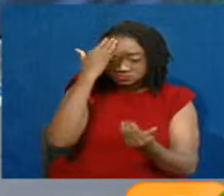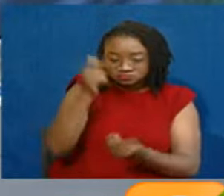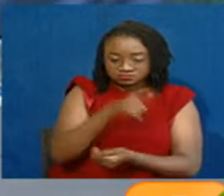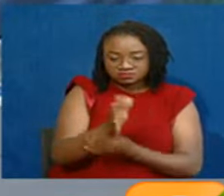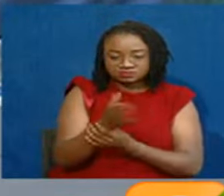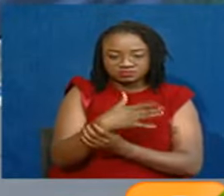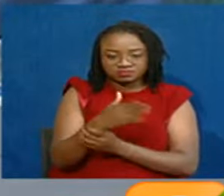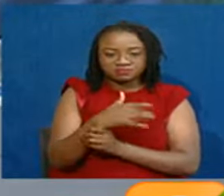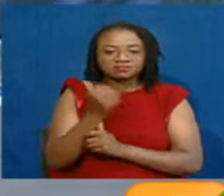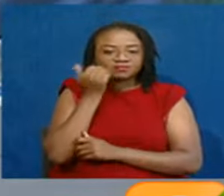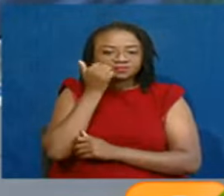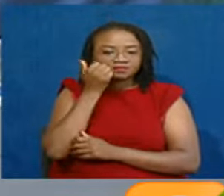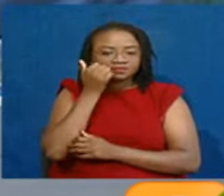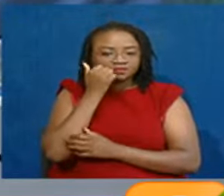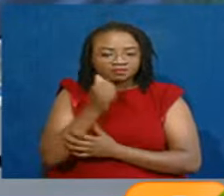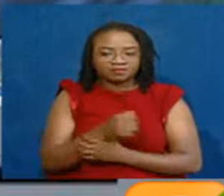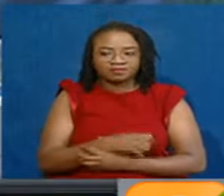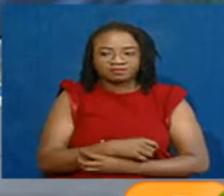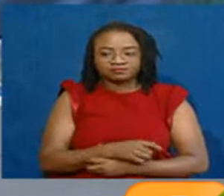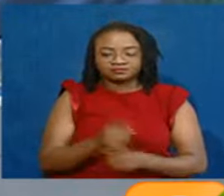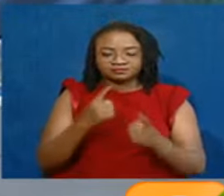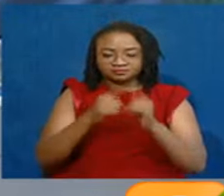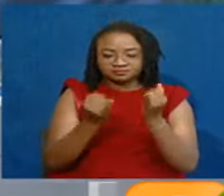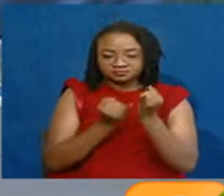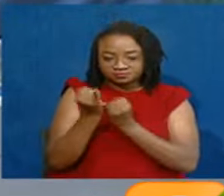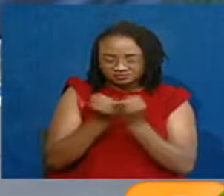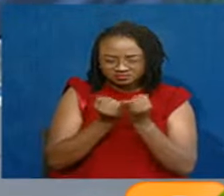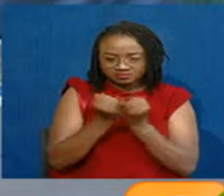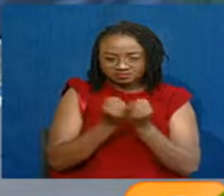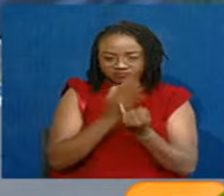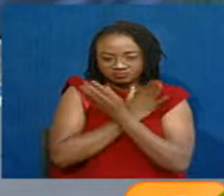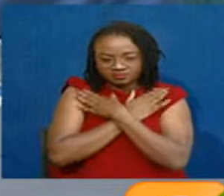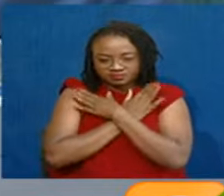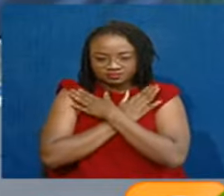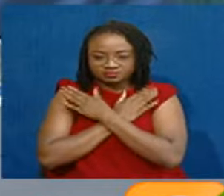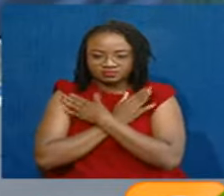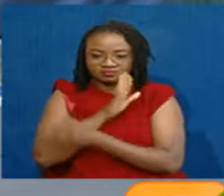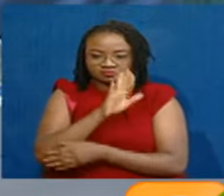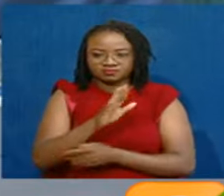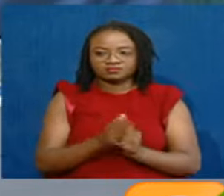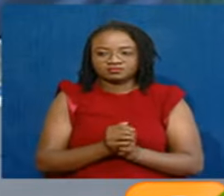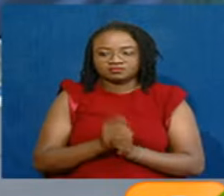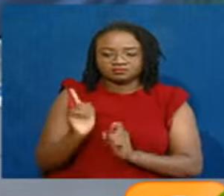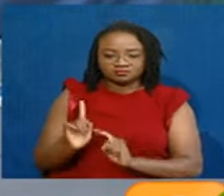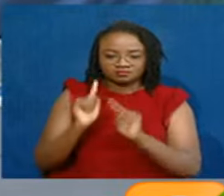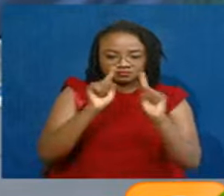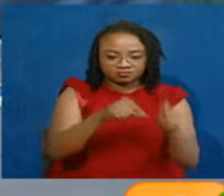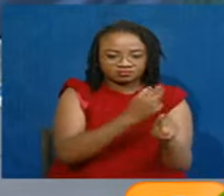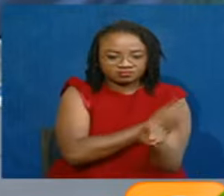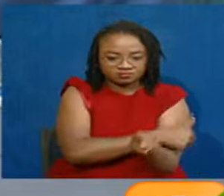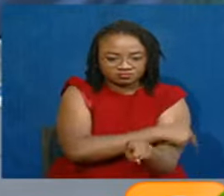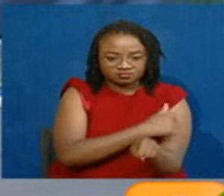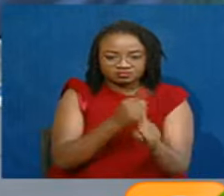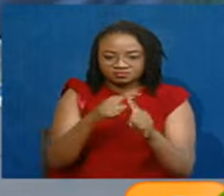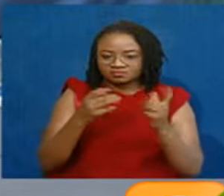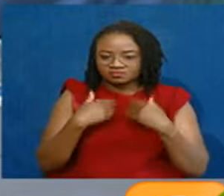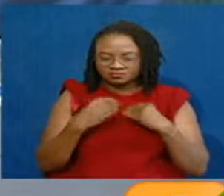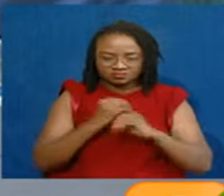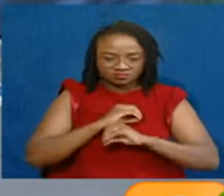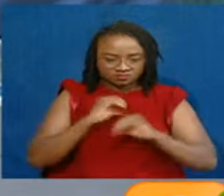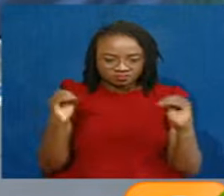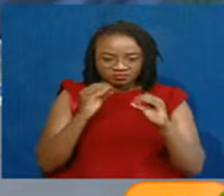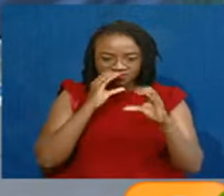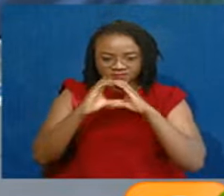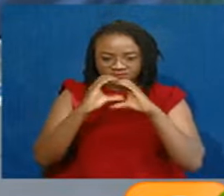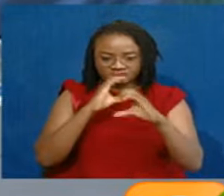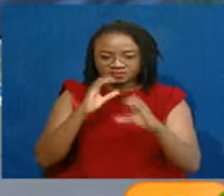Thursday. On Saturday, his aides and some of his close allies were at the hospital, but there has been no communication from his